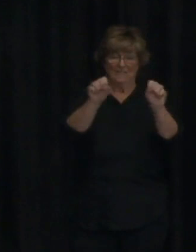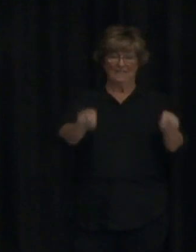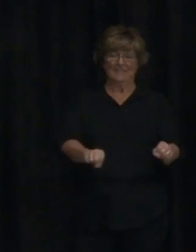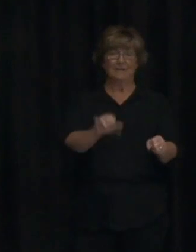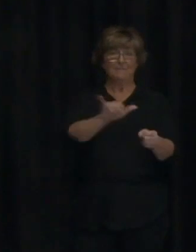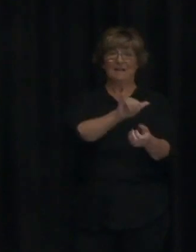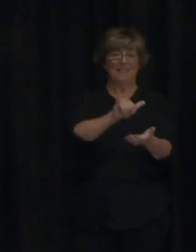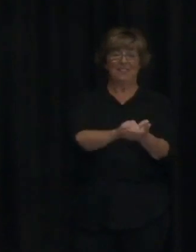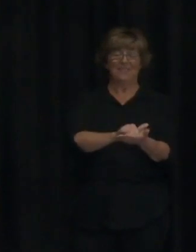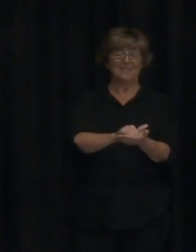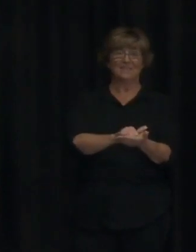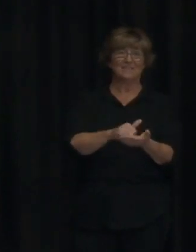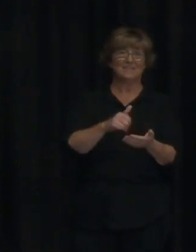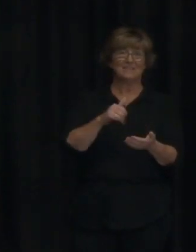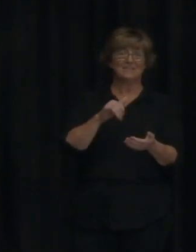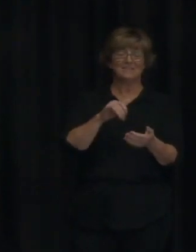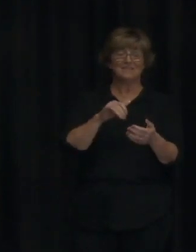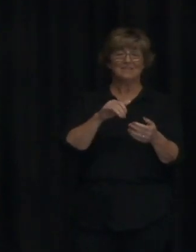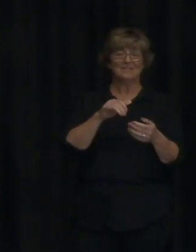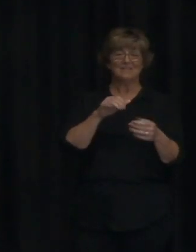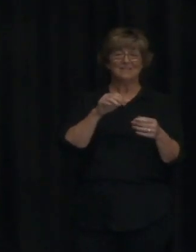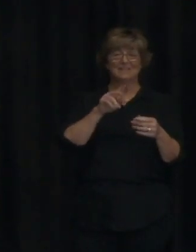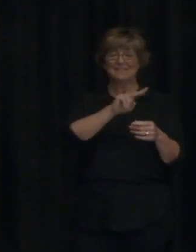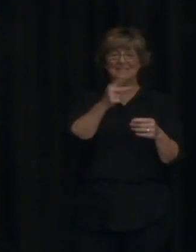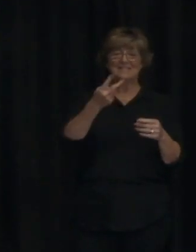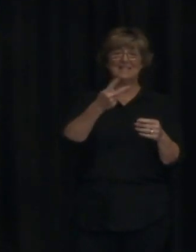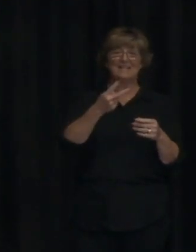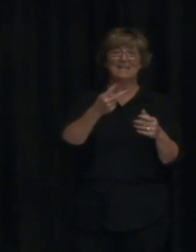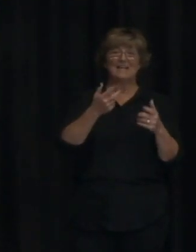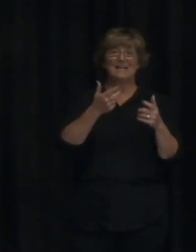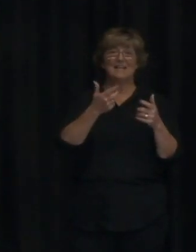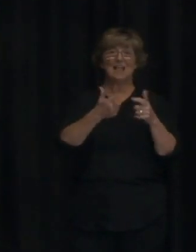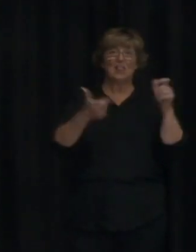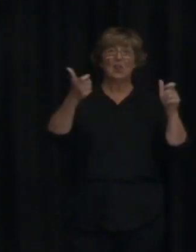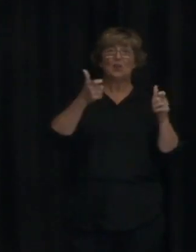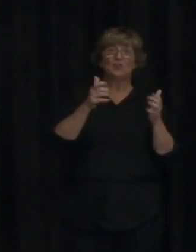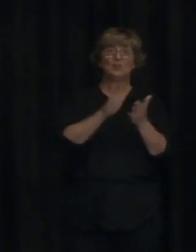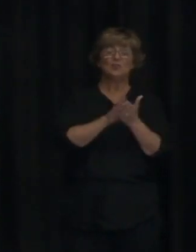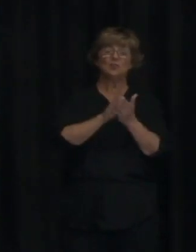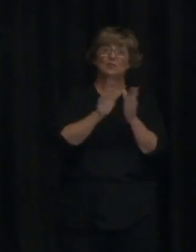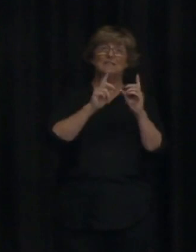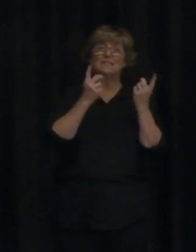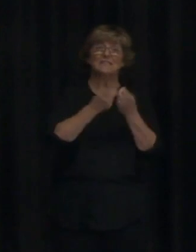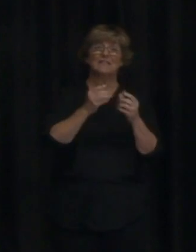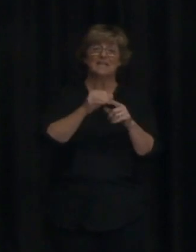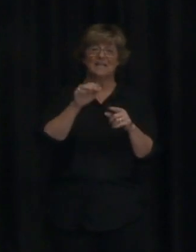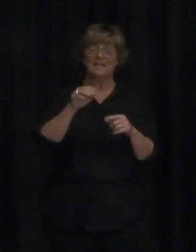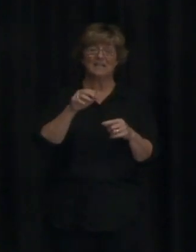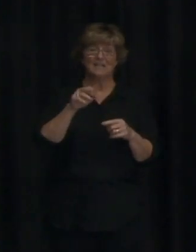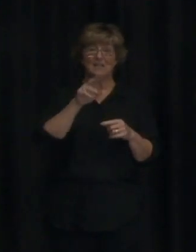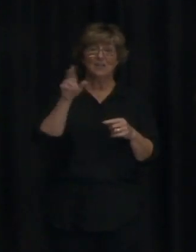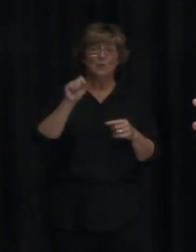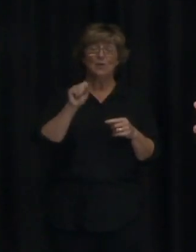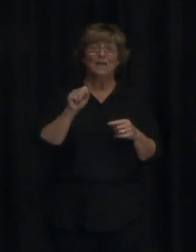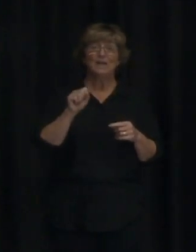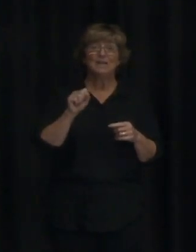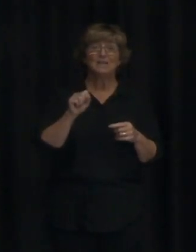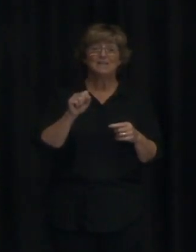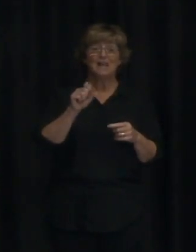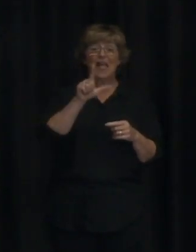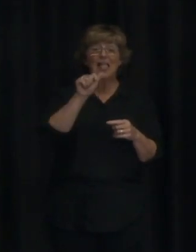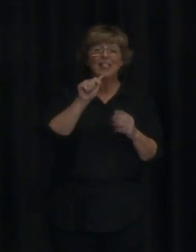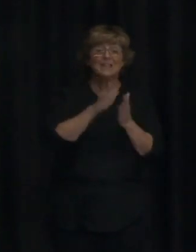the country. It's the largest school system in the United States. Second largest school district itself is just LA alone, which is larger than many